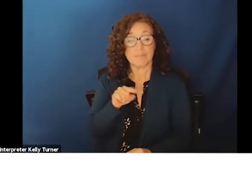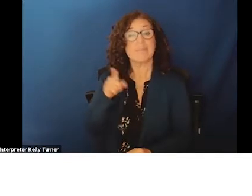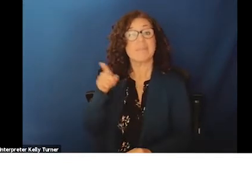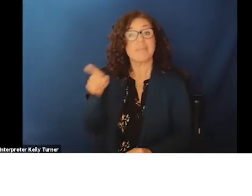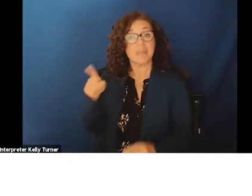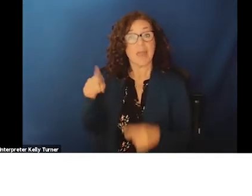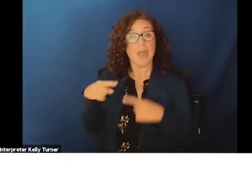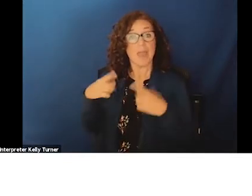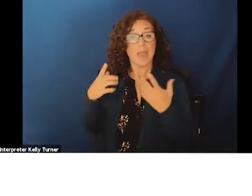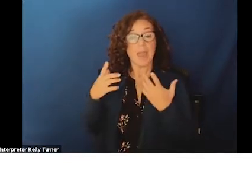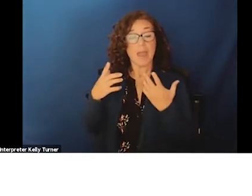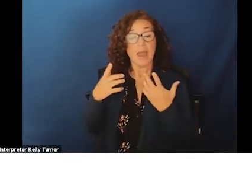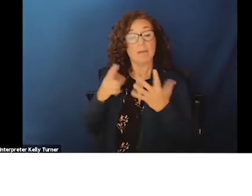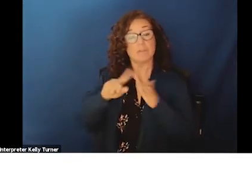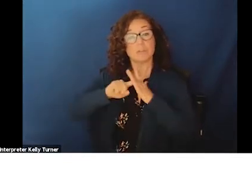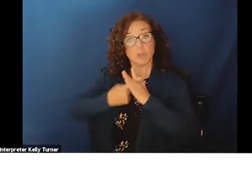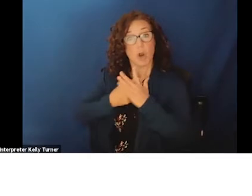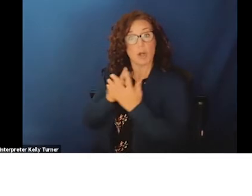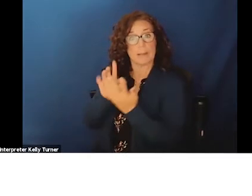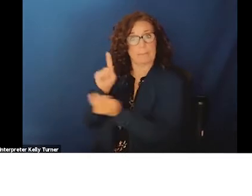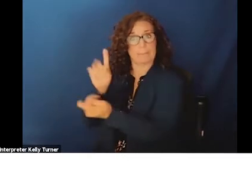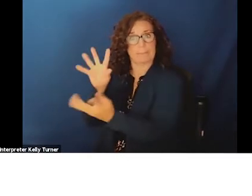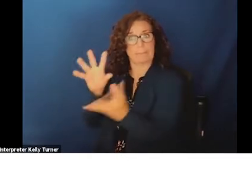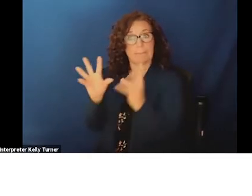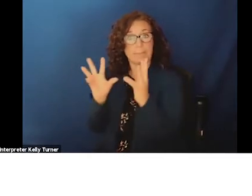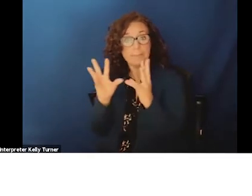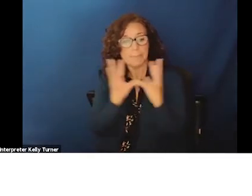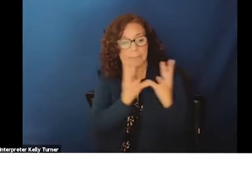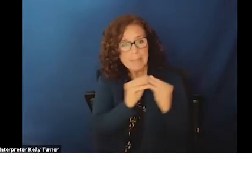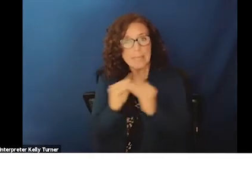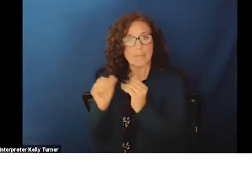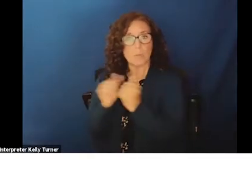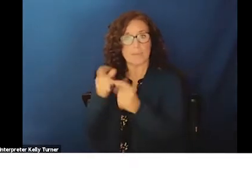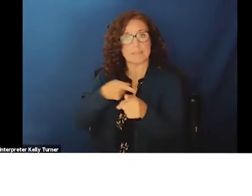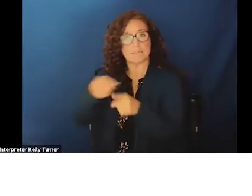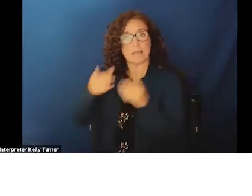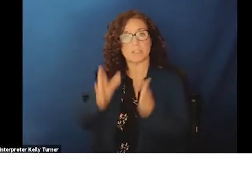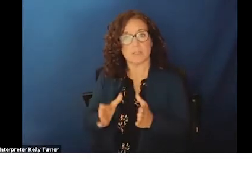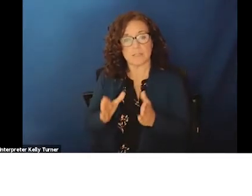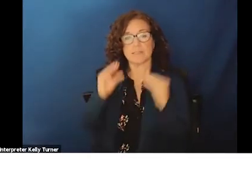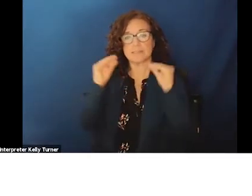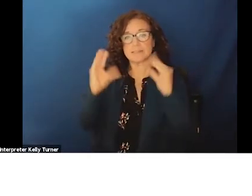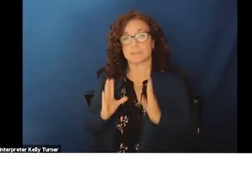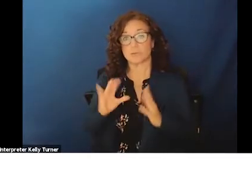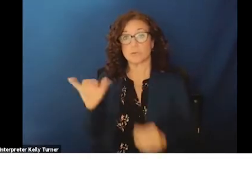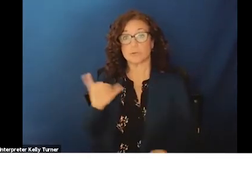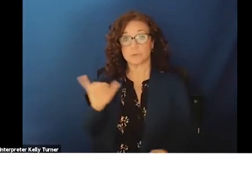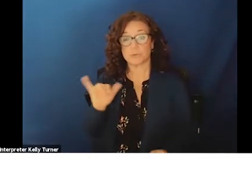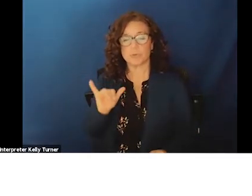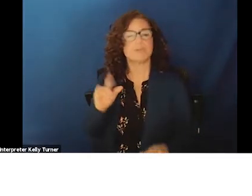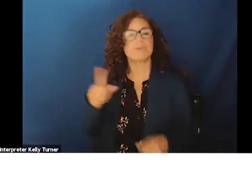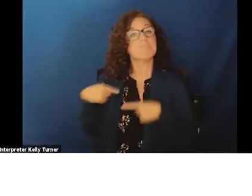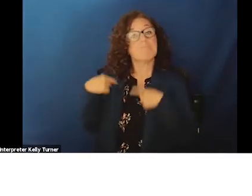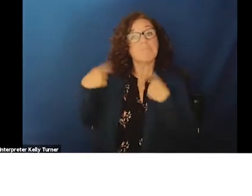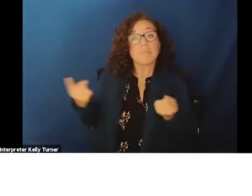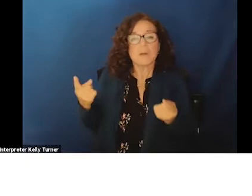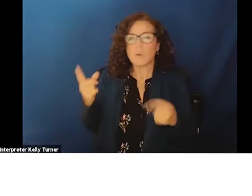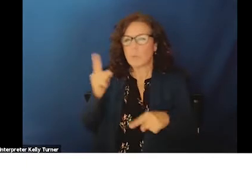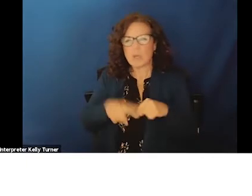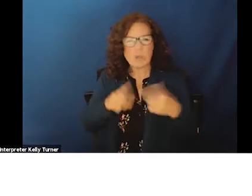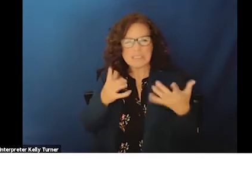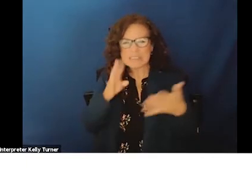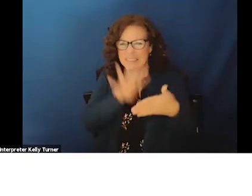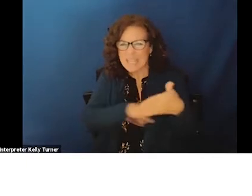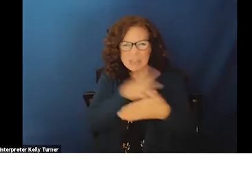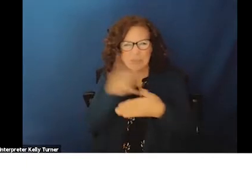teachers, something that we had not been able to do because of the different schedulings, but they are